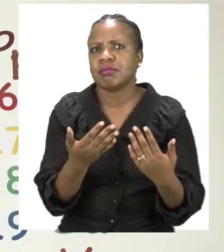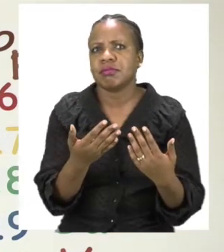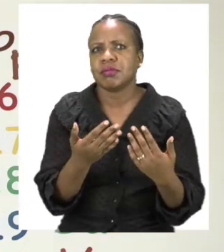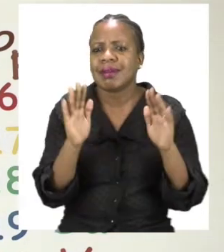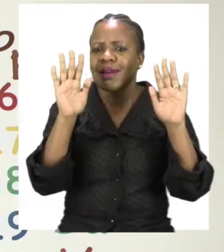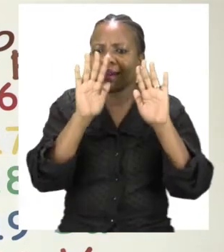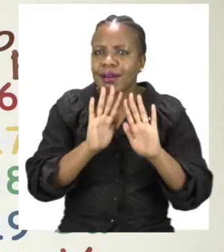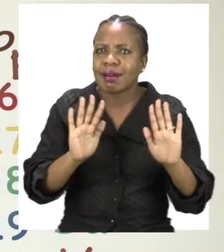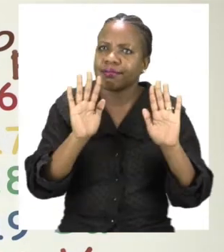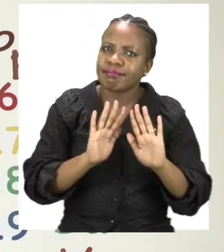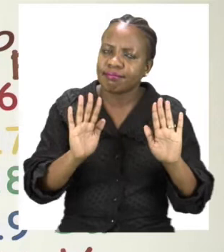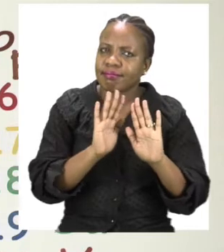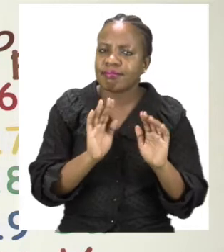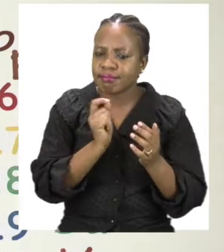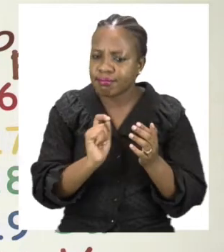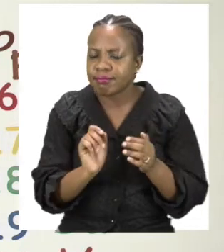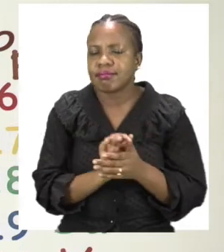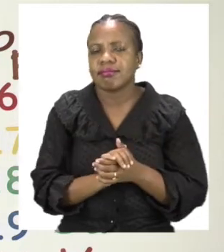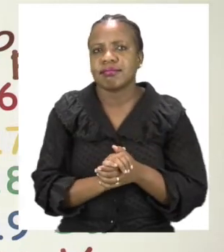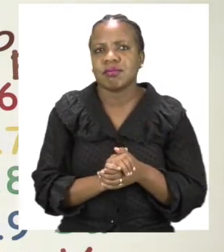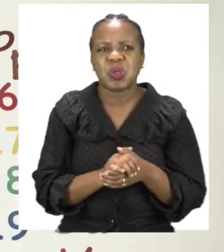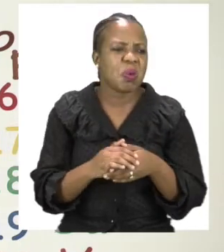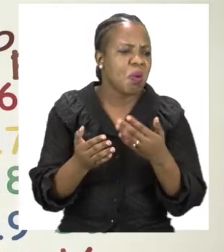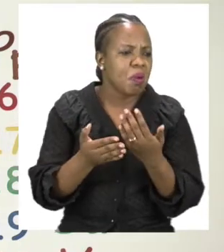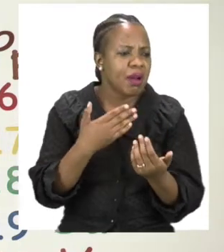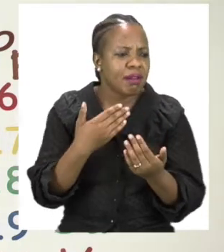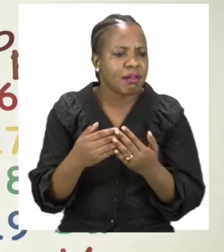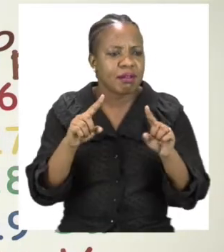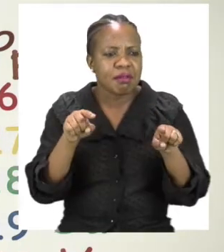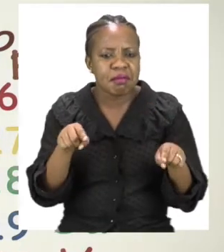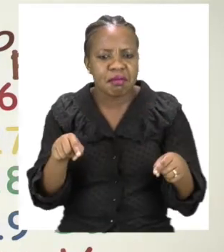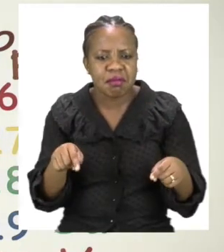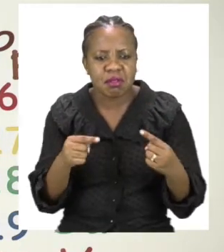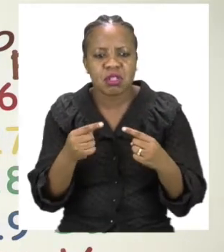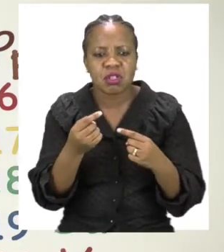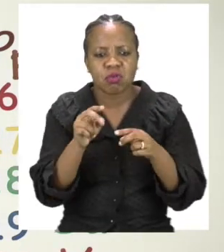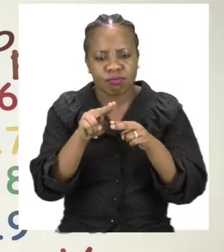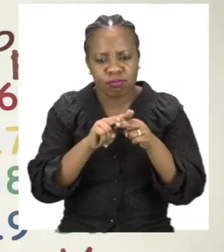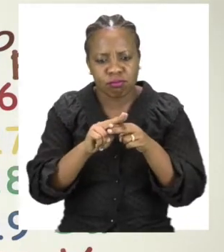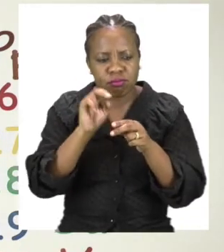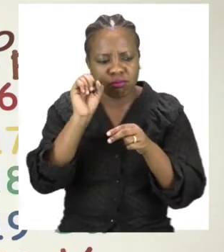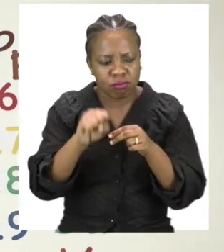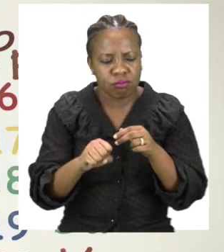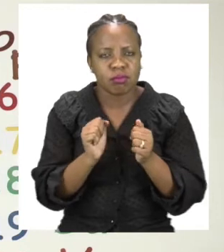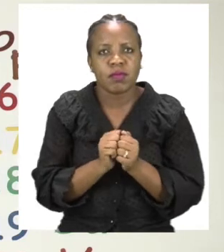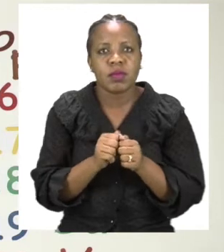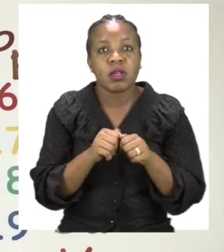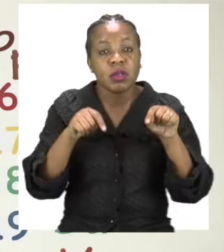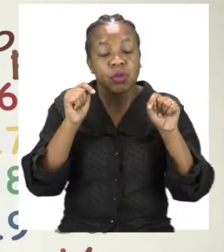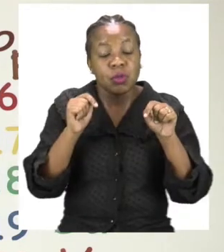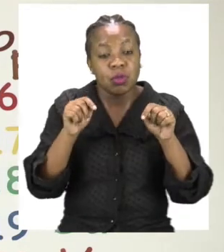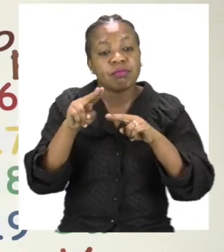colors, it can be anything that you can find that is a lot. Today we're going to use the blue